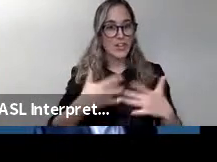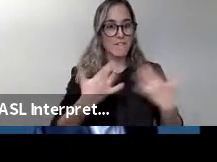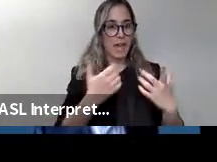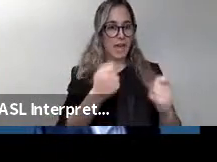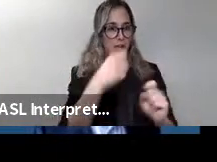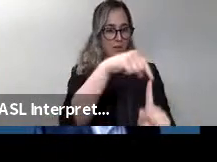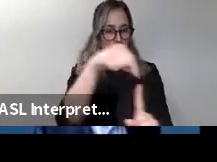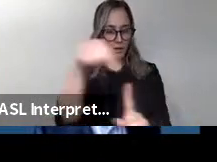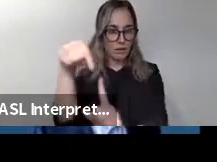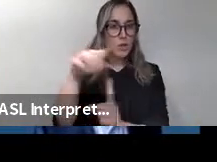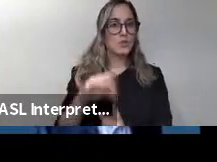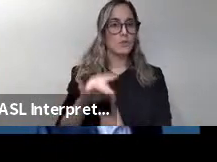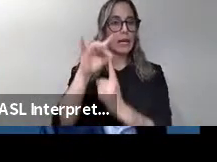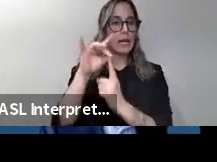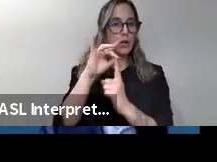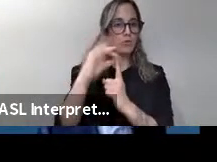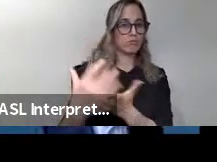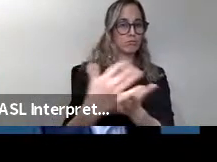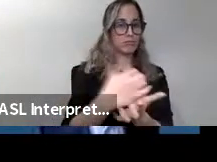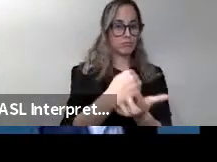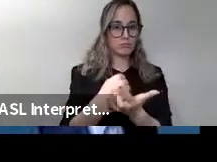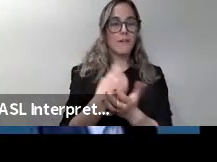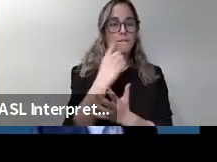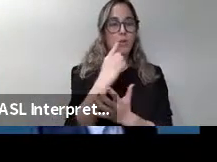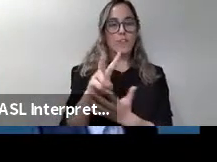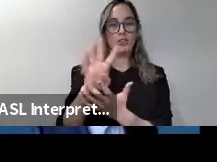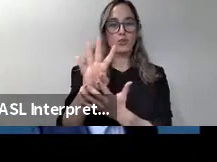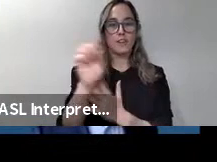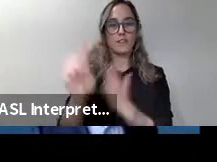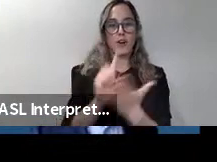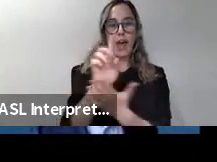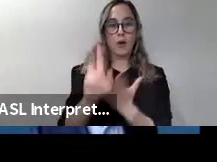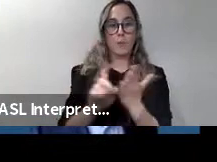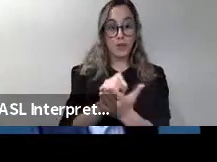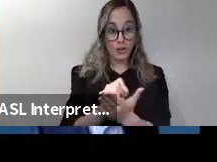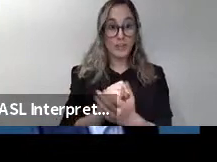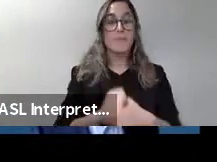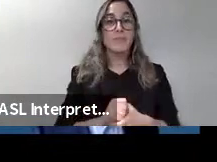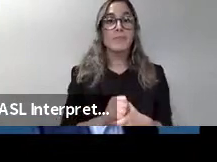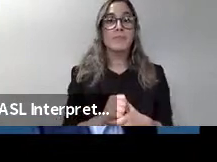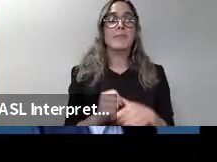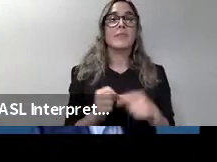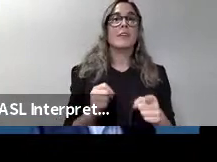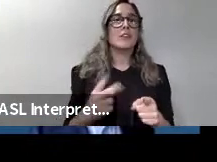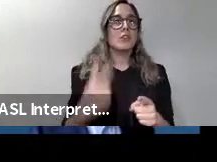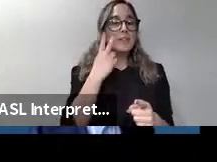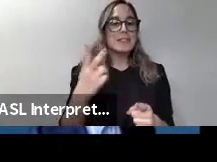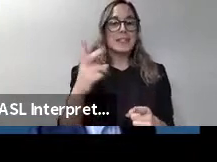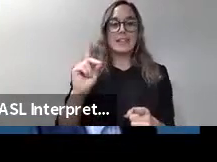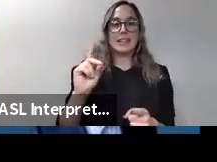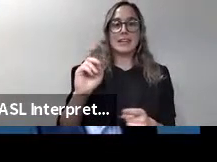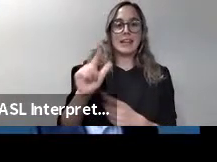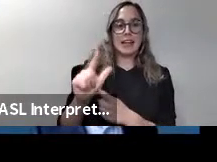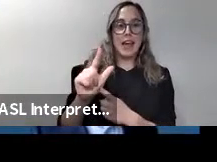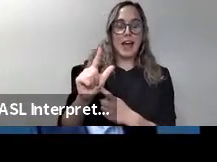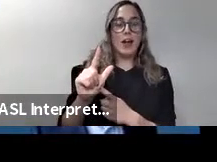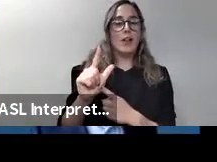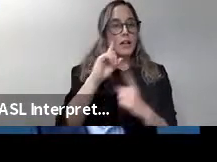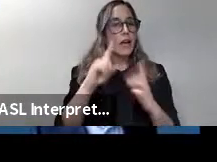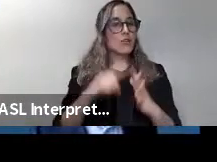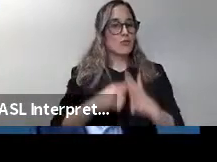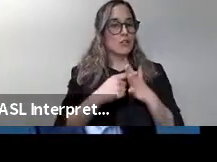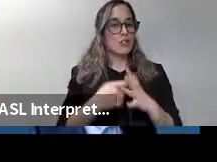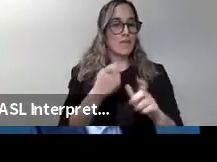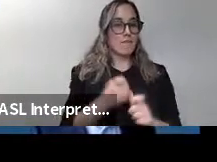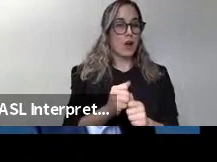during a 24-hour period. It also depicts that because of its logarithmic nature, the same value of DNL can originate from